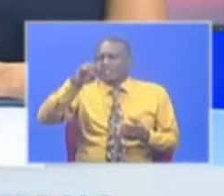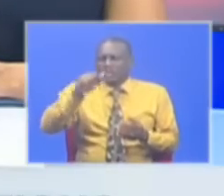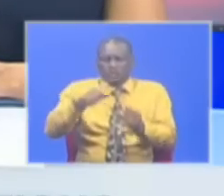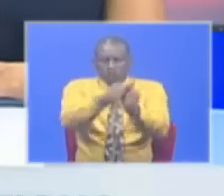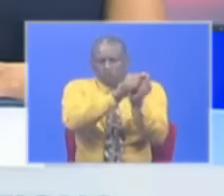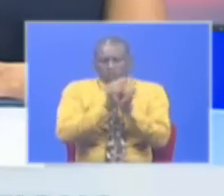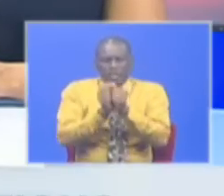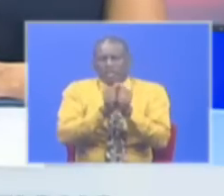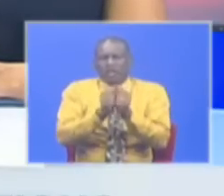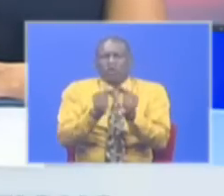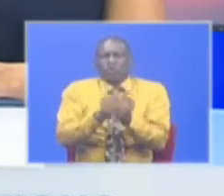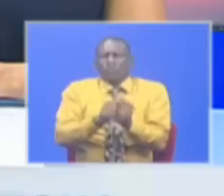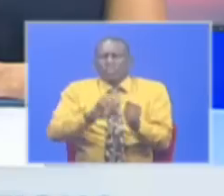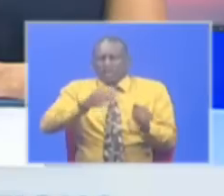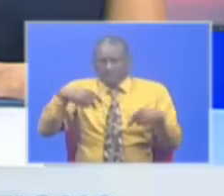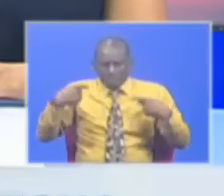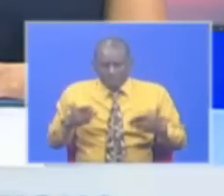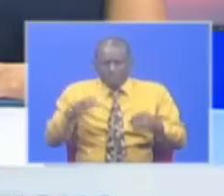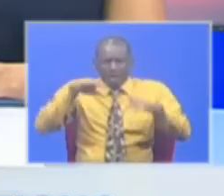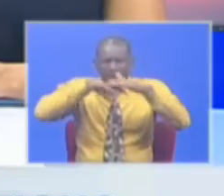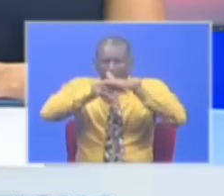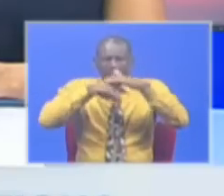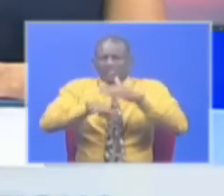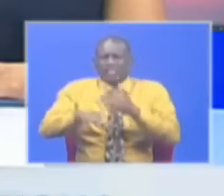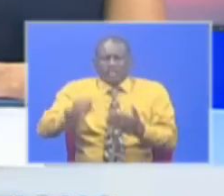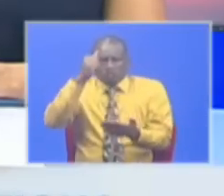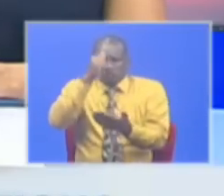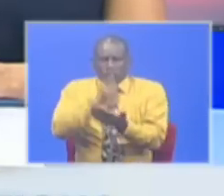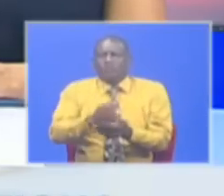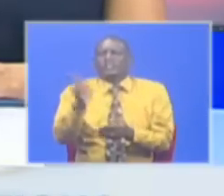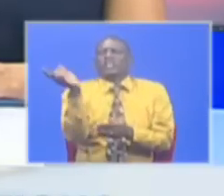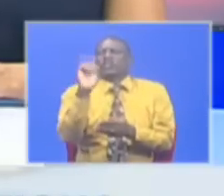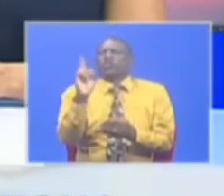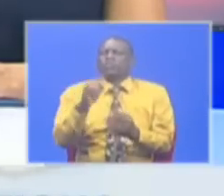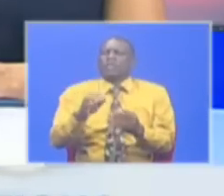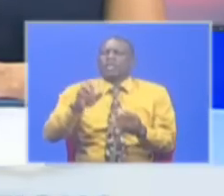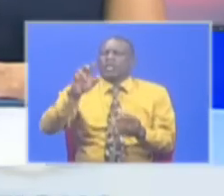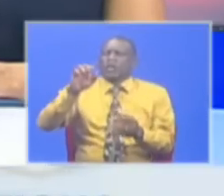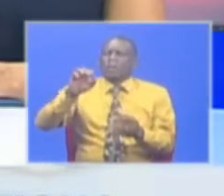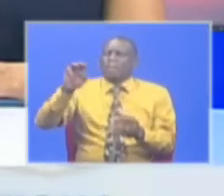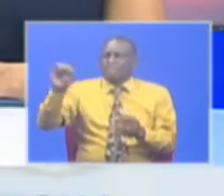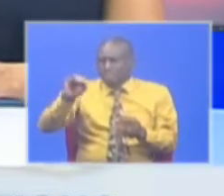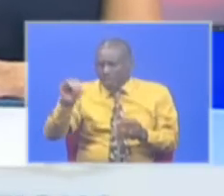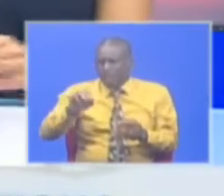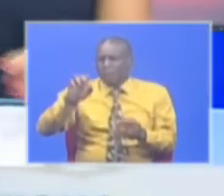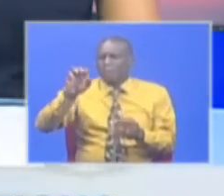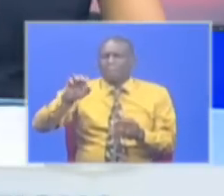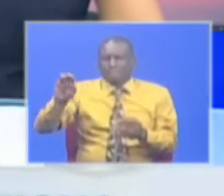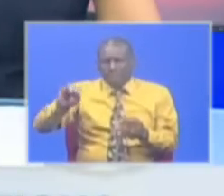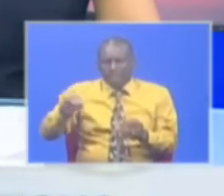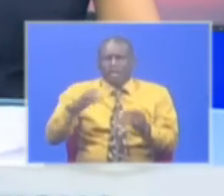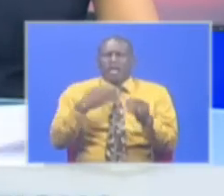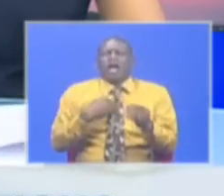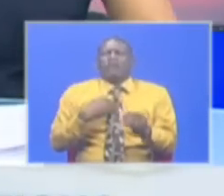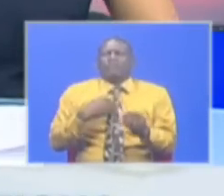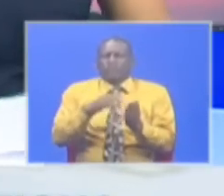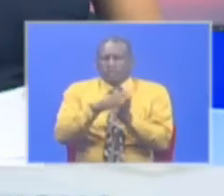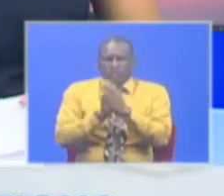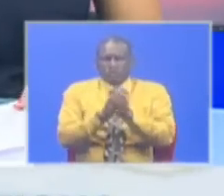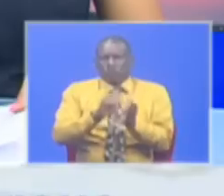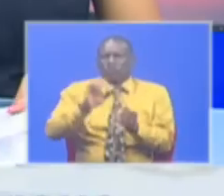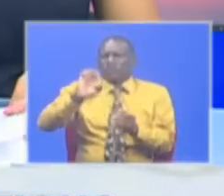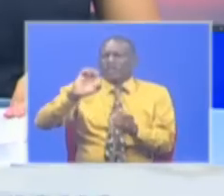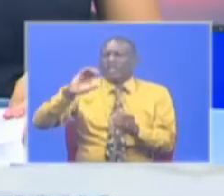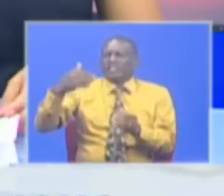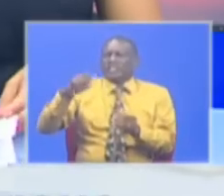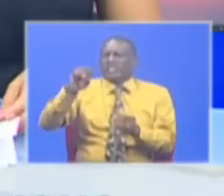his Harambee Annex offices. Mel Miendo has the latest in Echesa's alleged 39 billion shilling